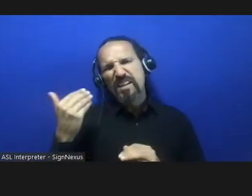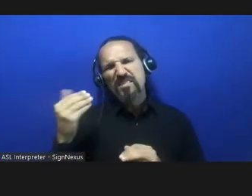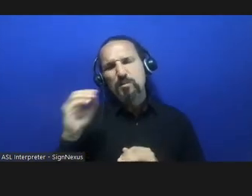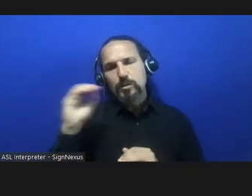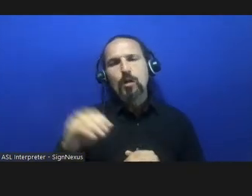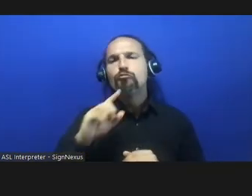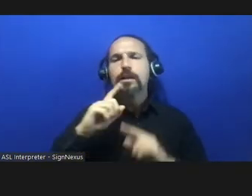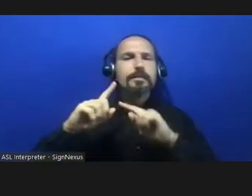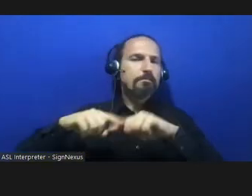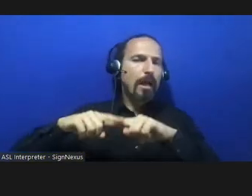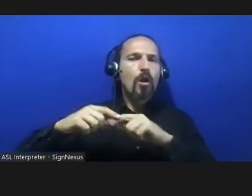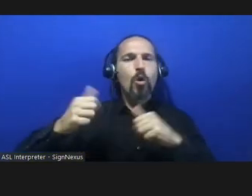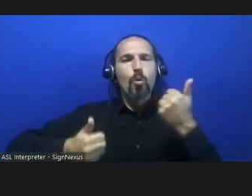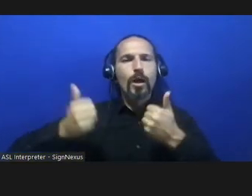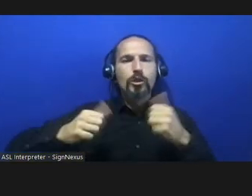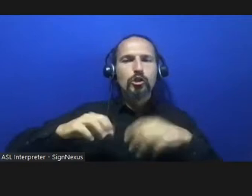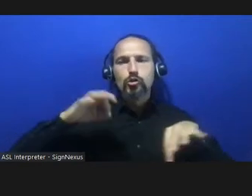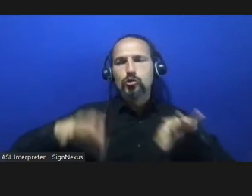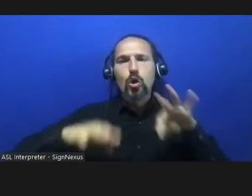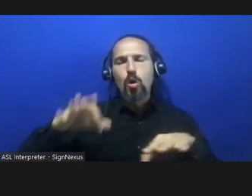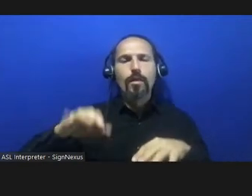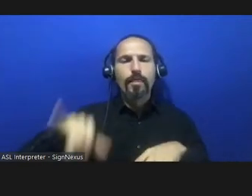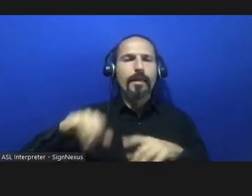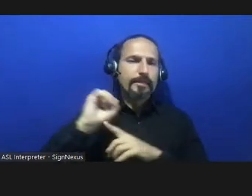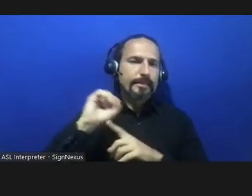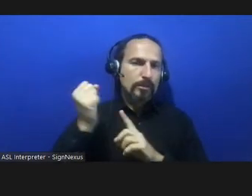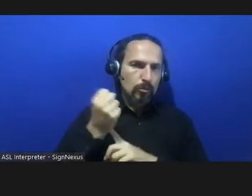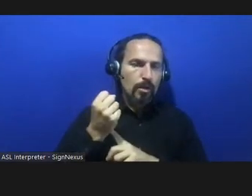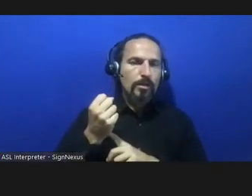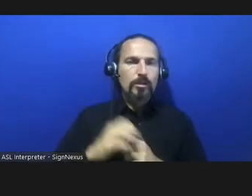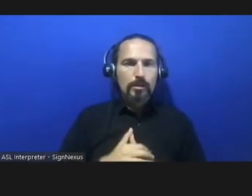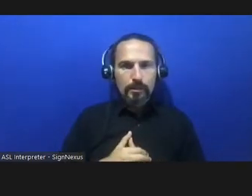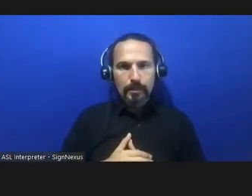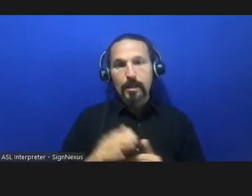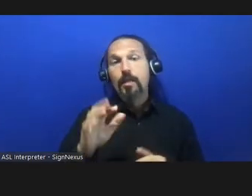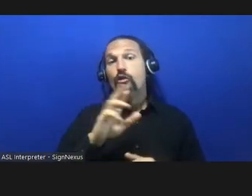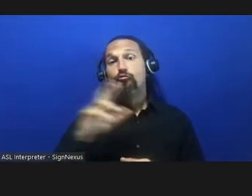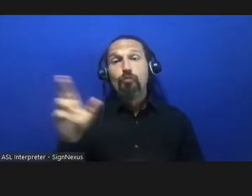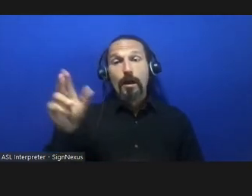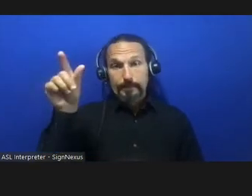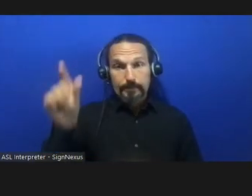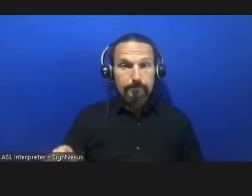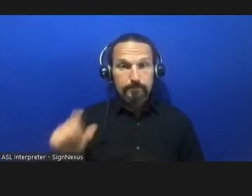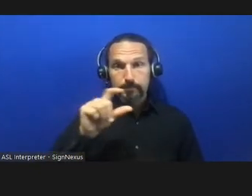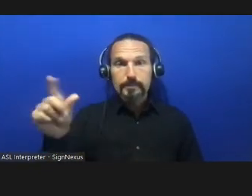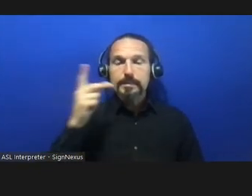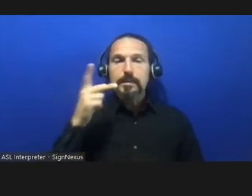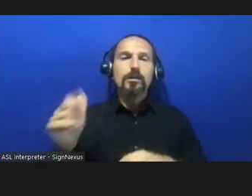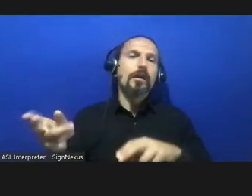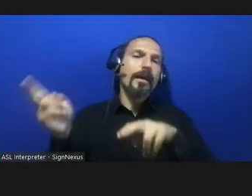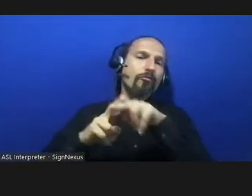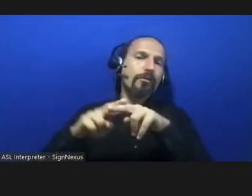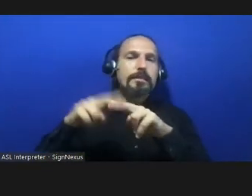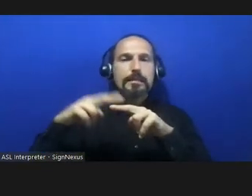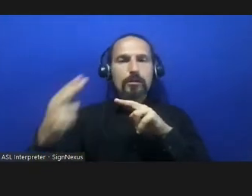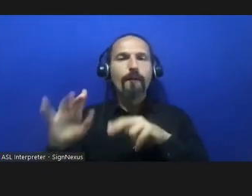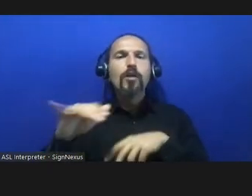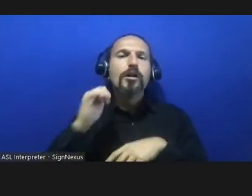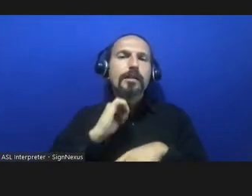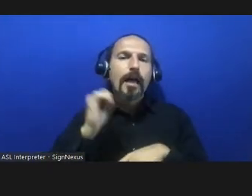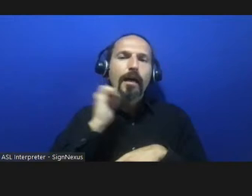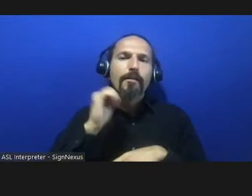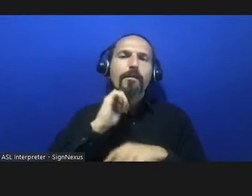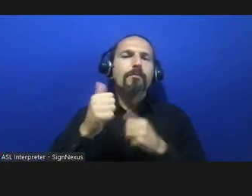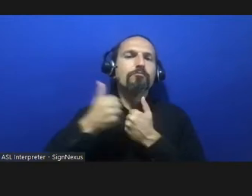depending upon which tolling scenario one is looking at on the right hand side you see the increase or decrease in daily vehicle miles